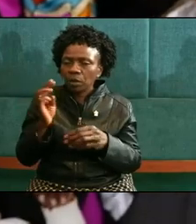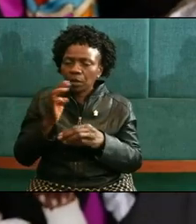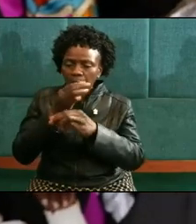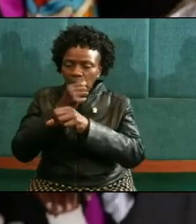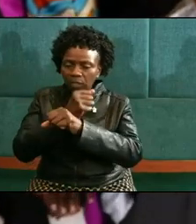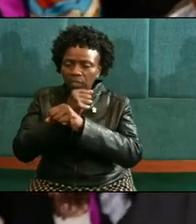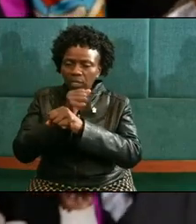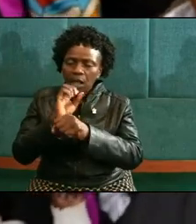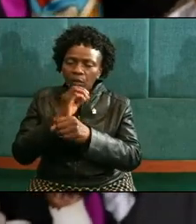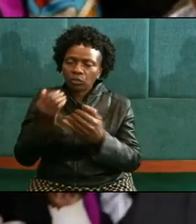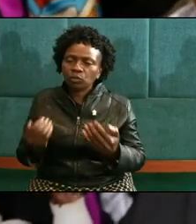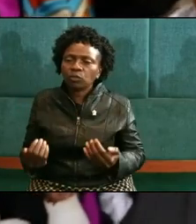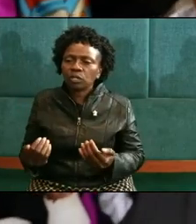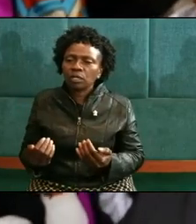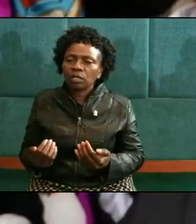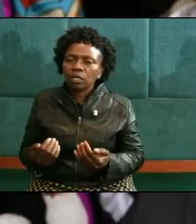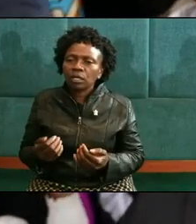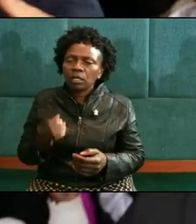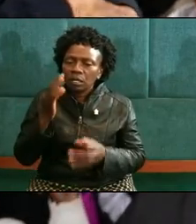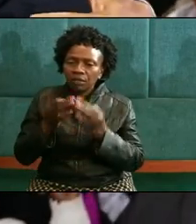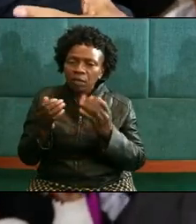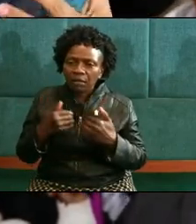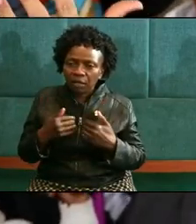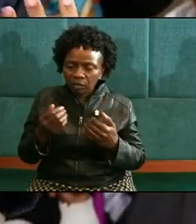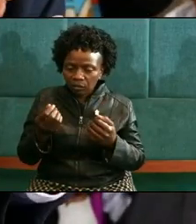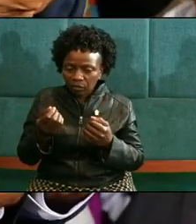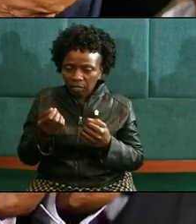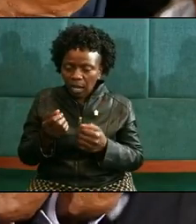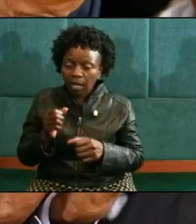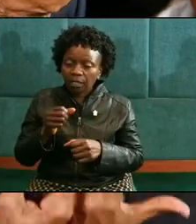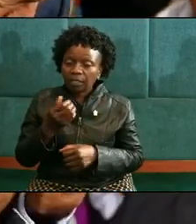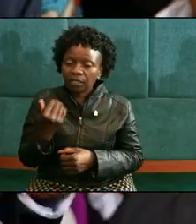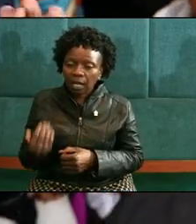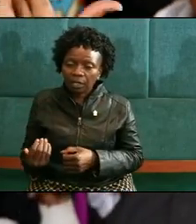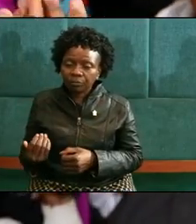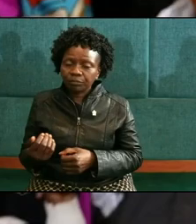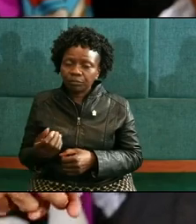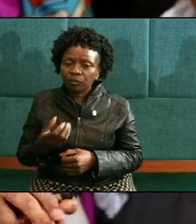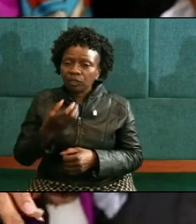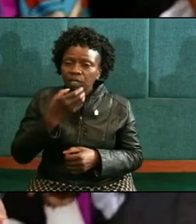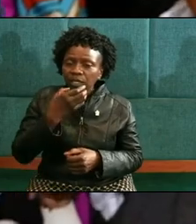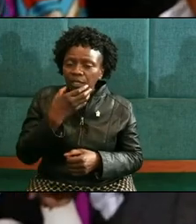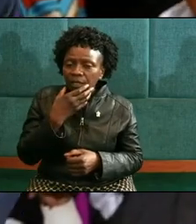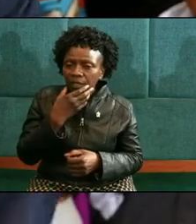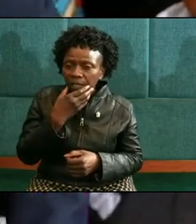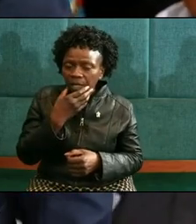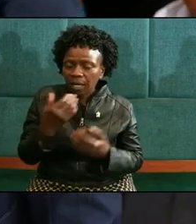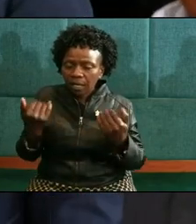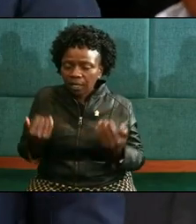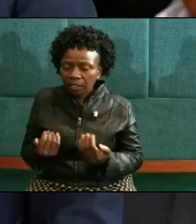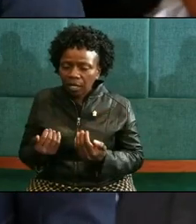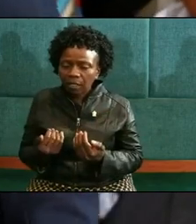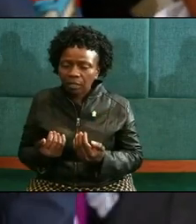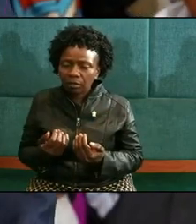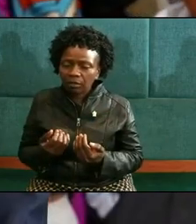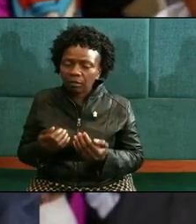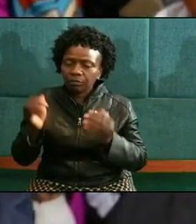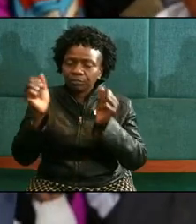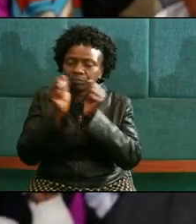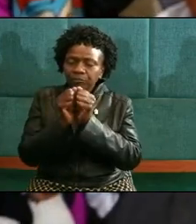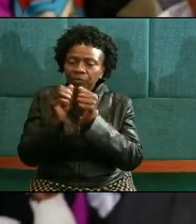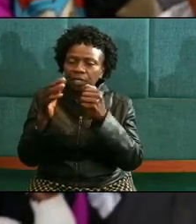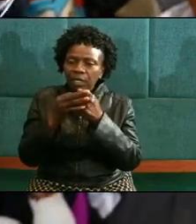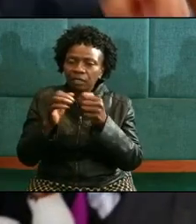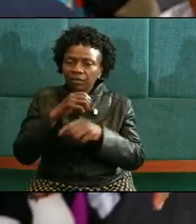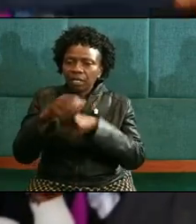maybe the child's already baptized, the teenager is already baptized, but you're concerned for their soul salvation, hey, walk with them.